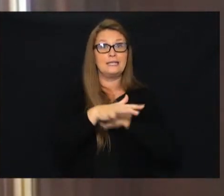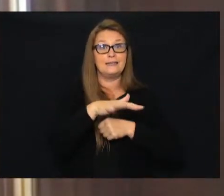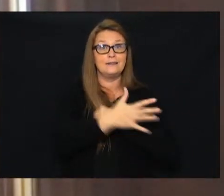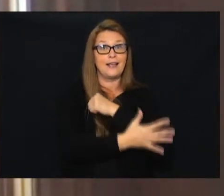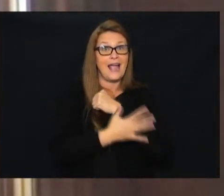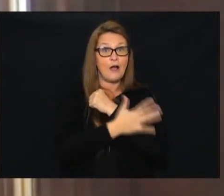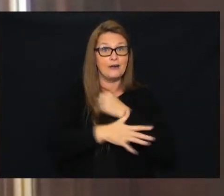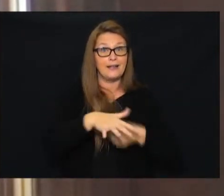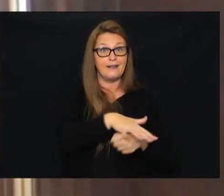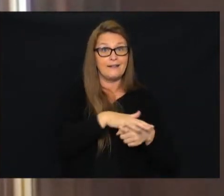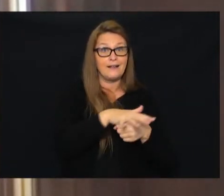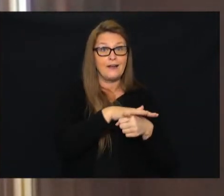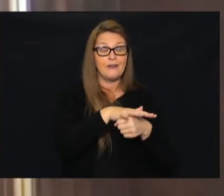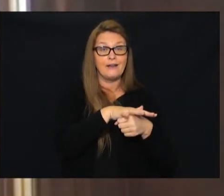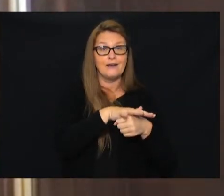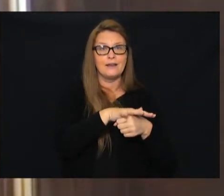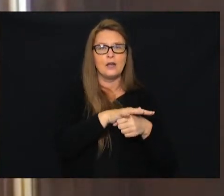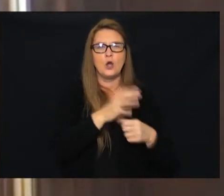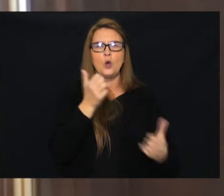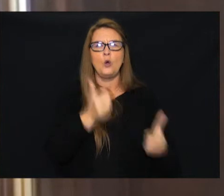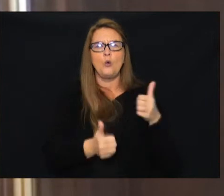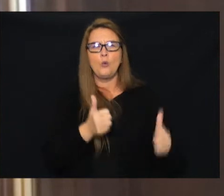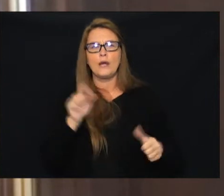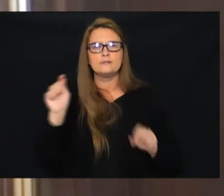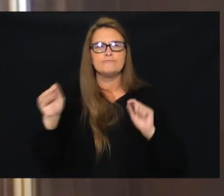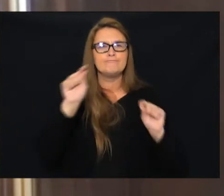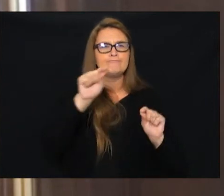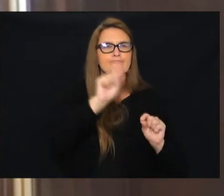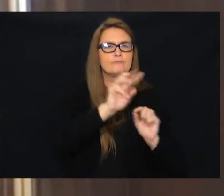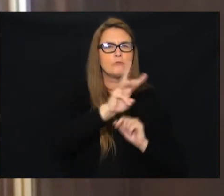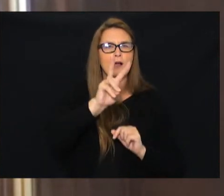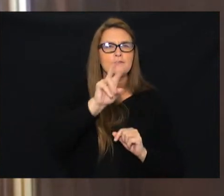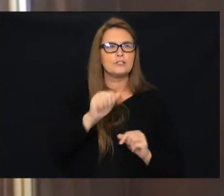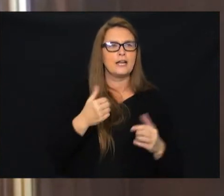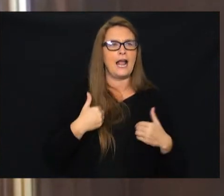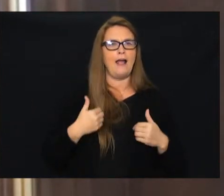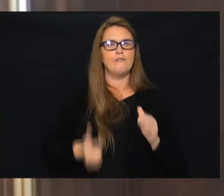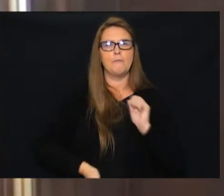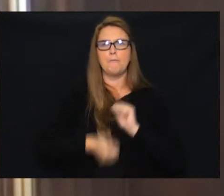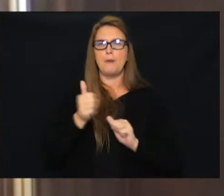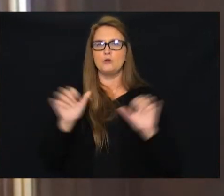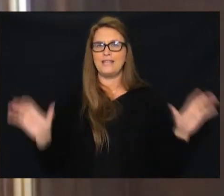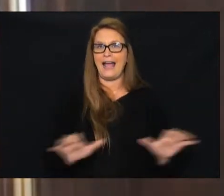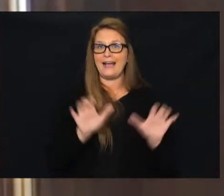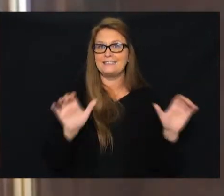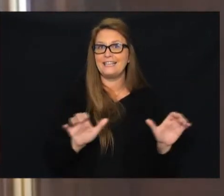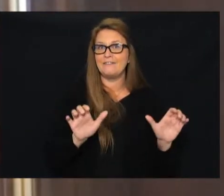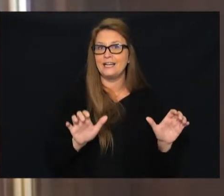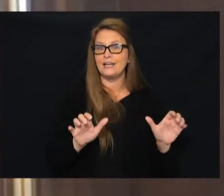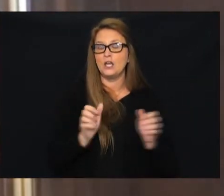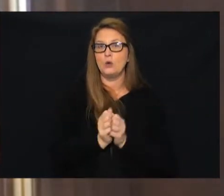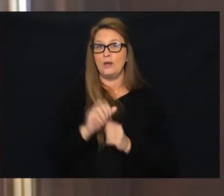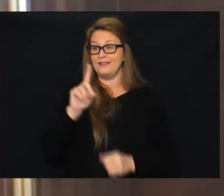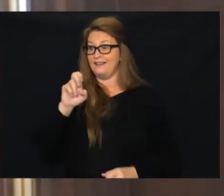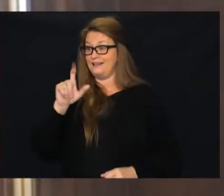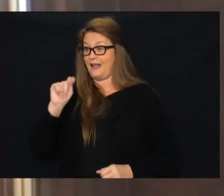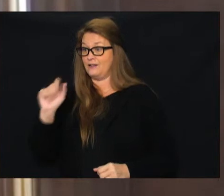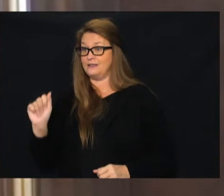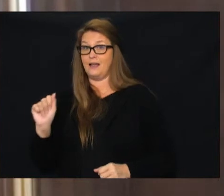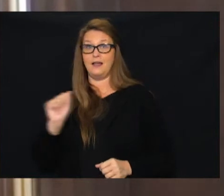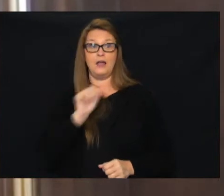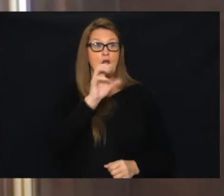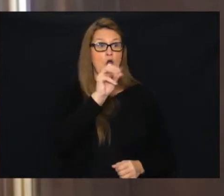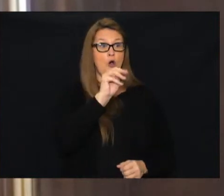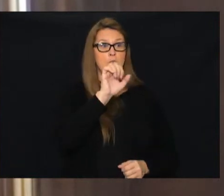more activity with Omicron and which may have some more residual with Delta. Because while the symptoms of the two can be a bit